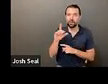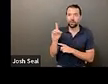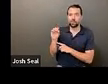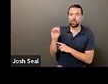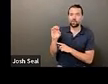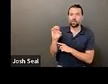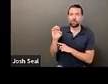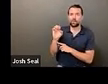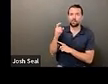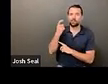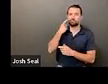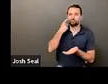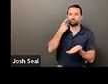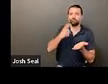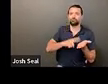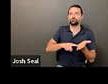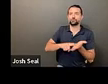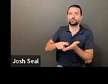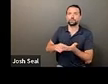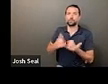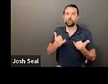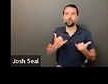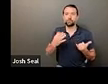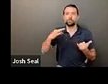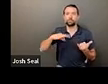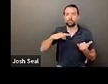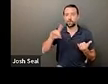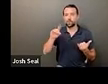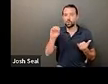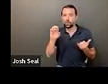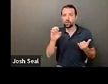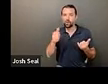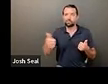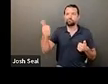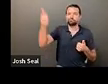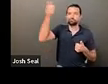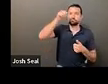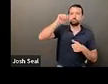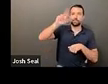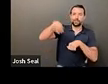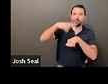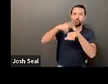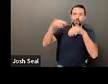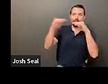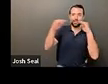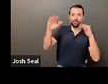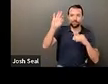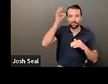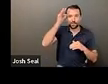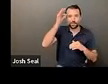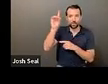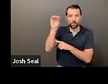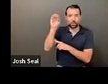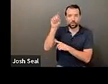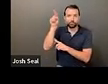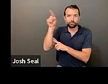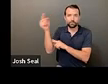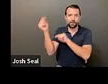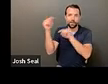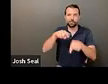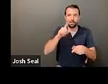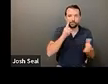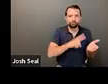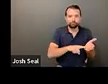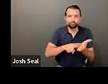by the big DOE, by the federal department. And in the process of that, I found